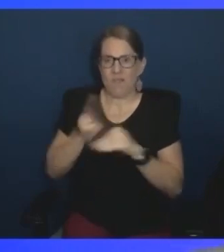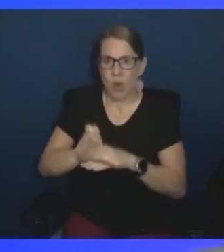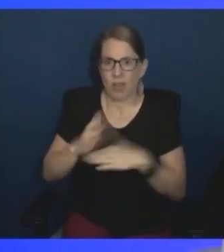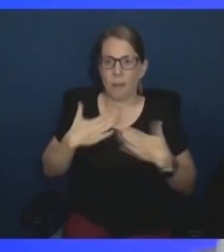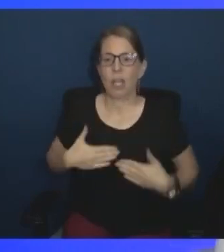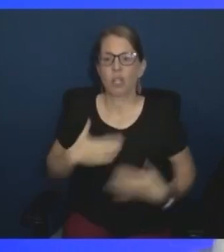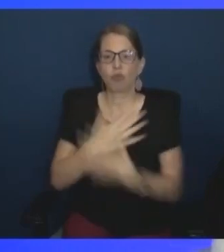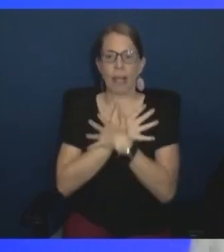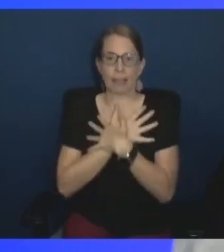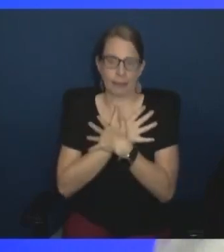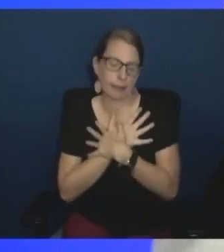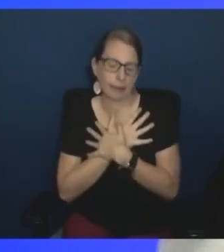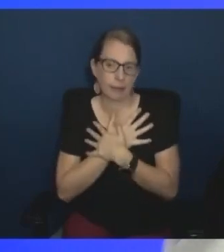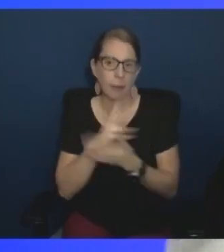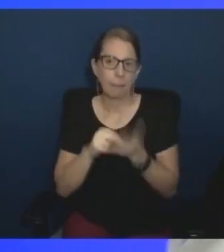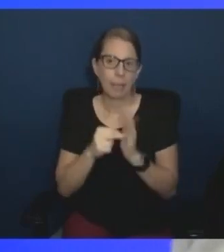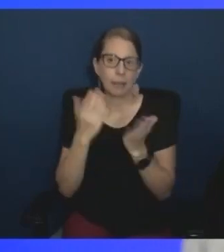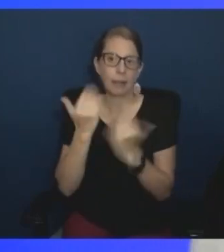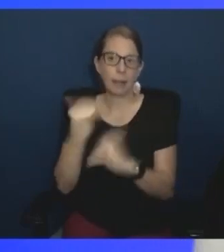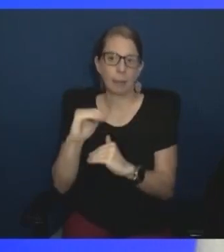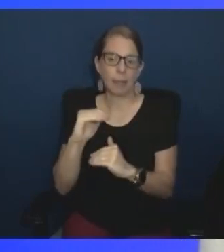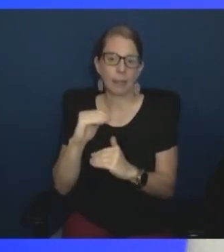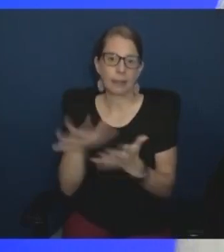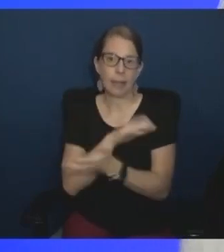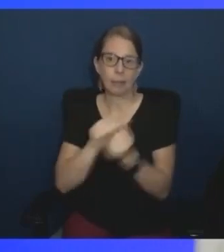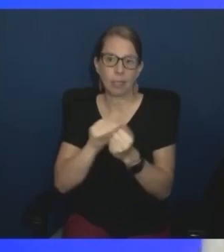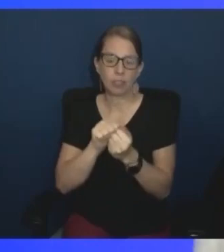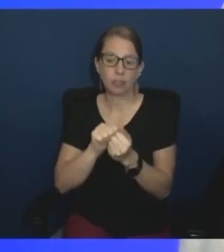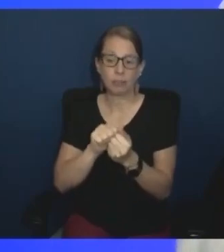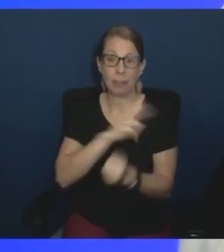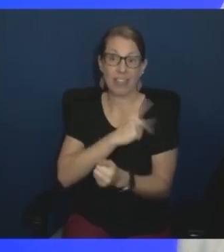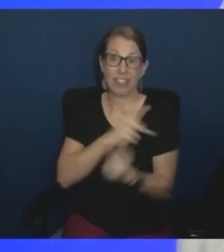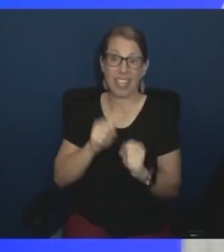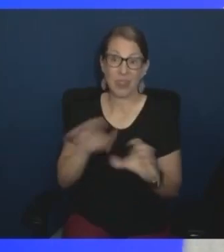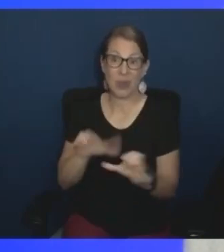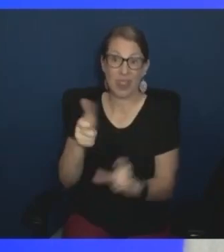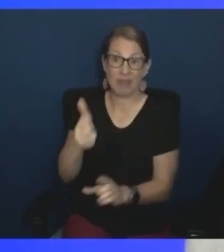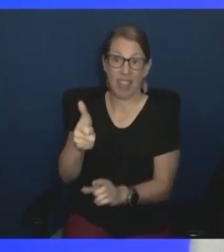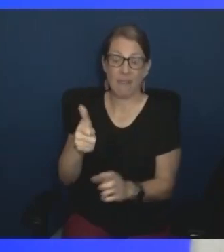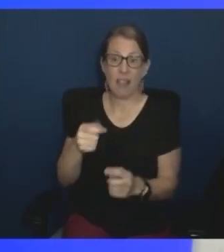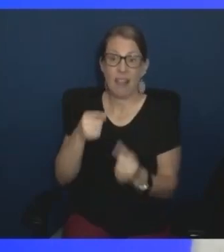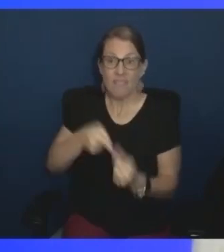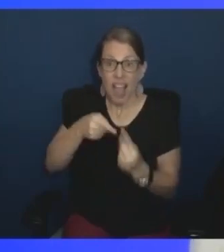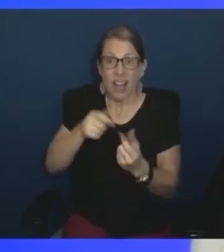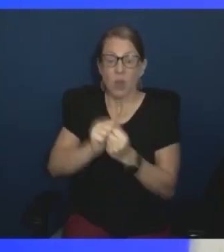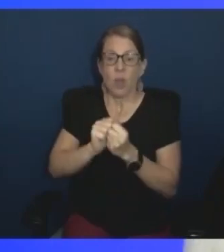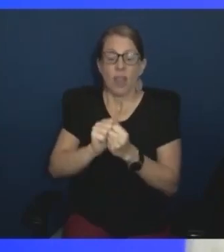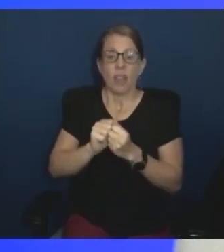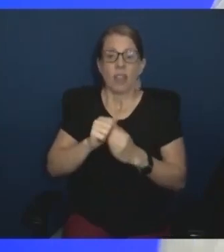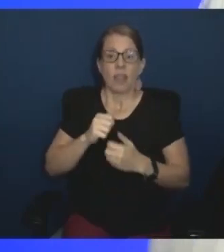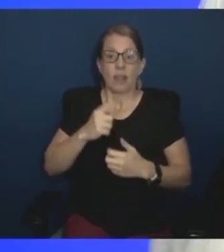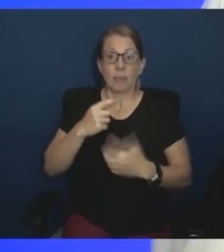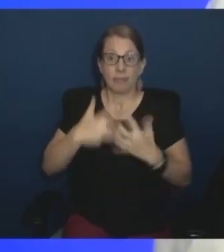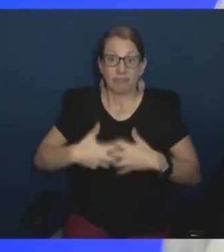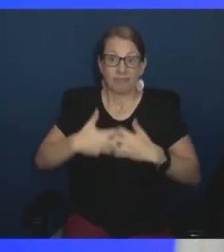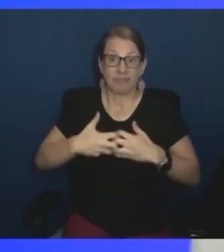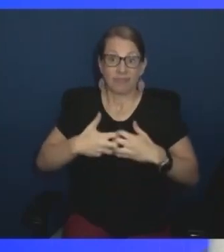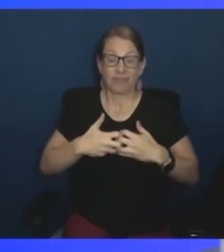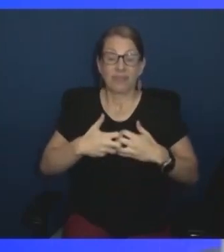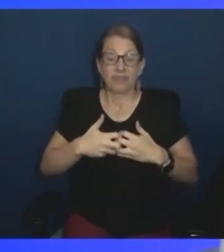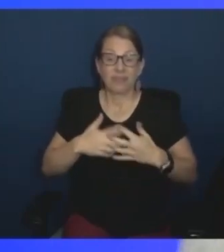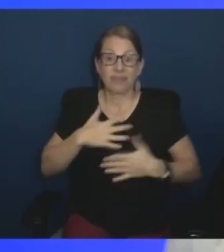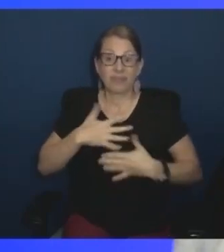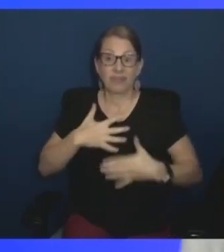amount of damage that patients can actually do to their own lungs by kind of fighting with the ventilator or trying to do more than the